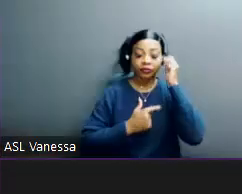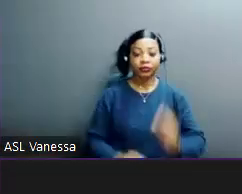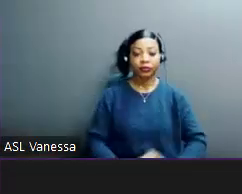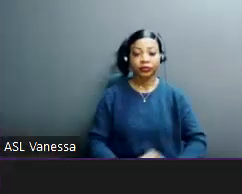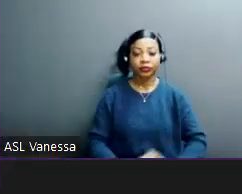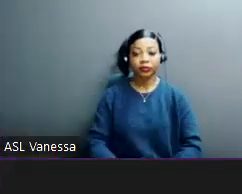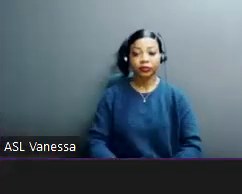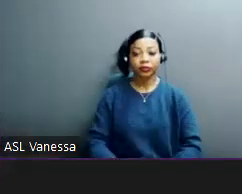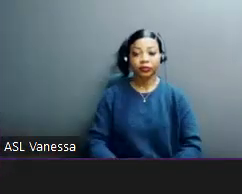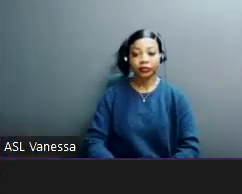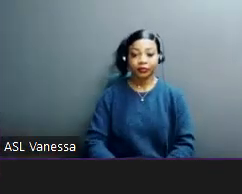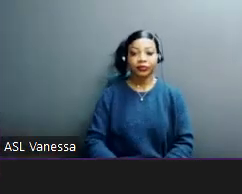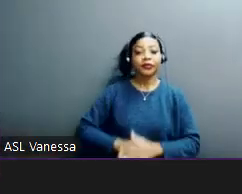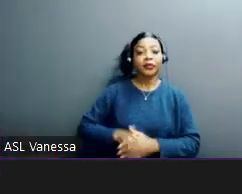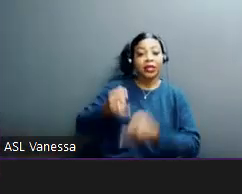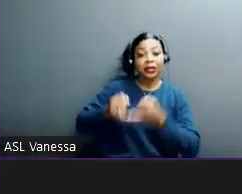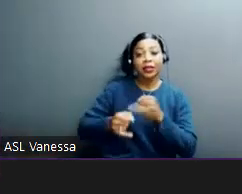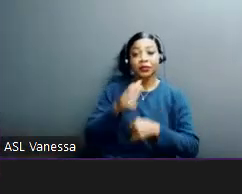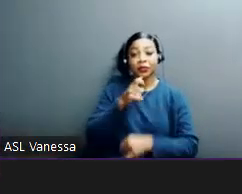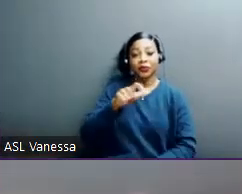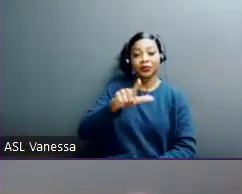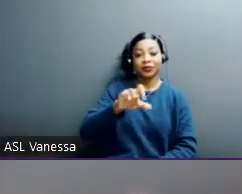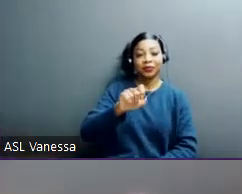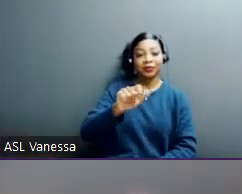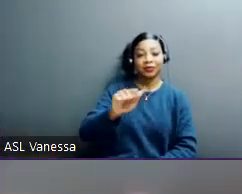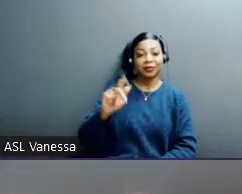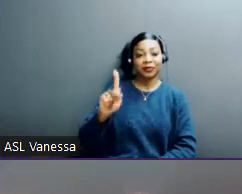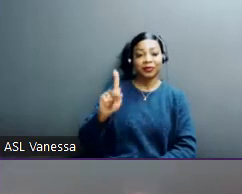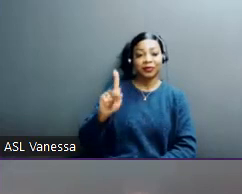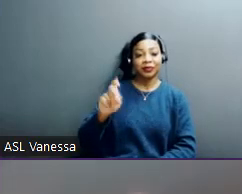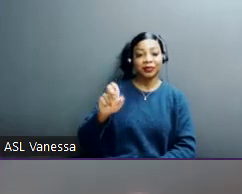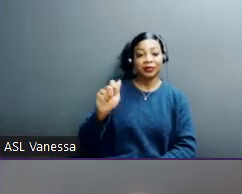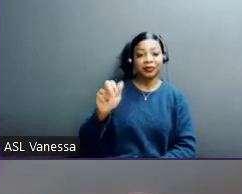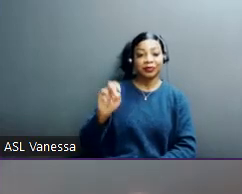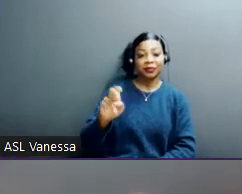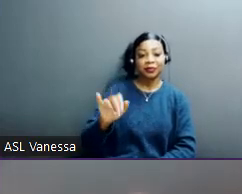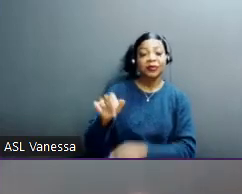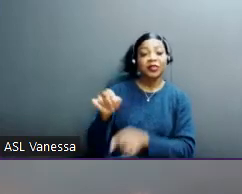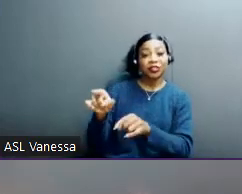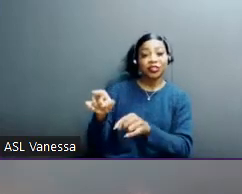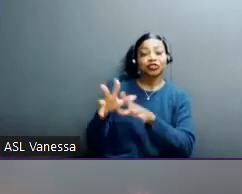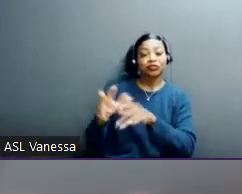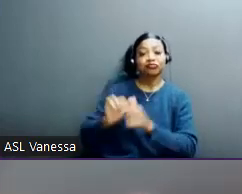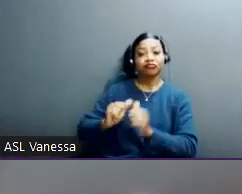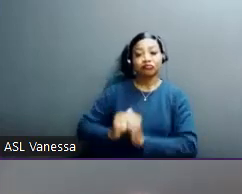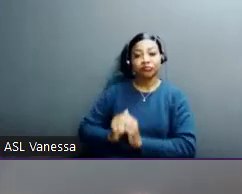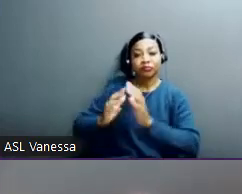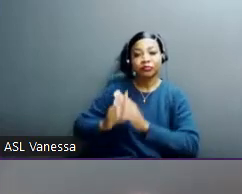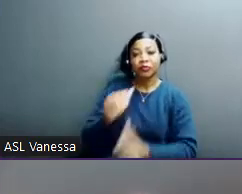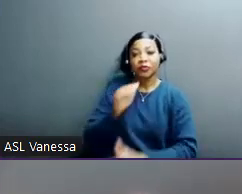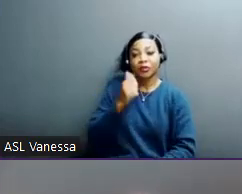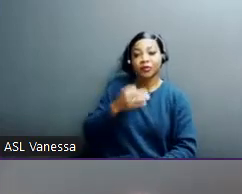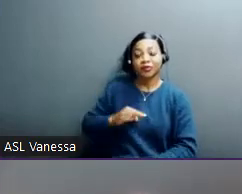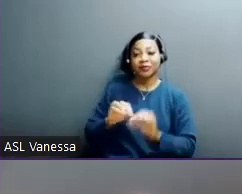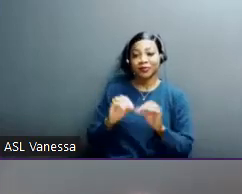unless we have Lisa Kearney and she is um uh works with a she's a founder of the non-profit organization